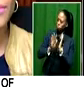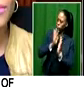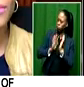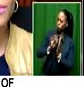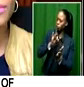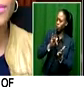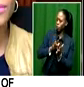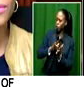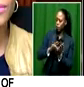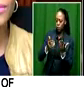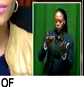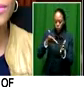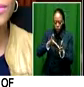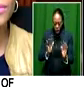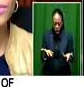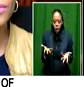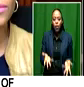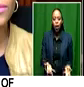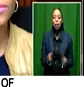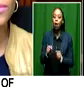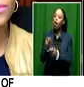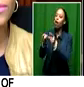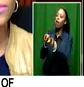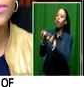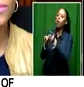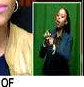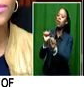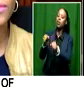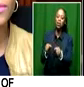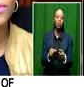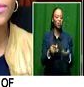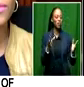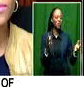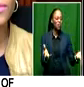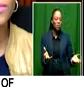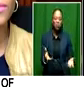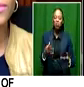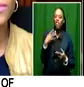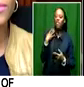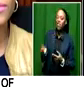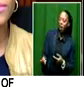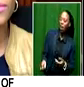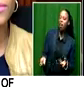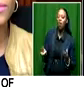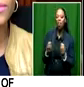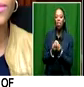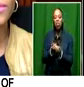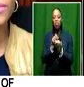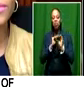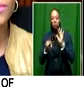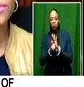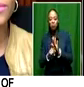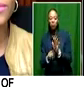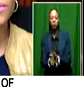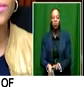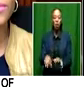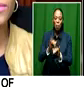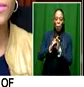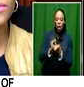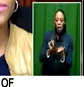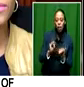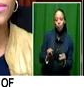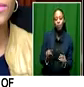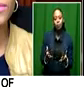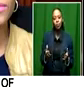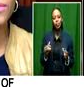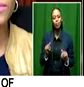we're at, because yes, we want to blame and we want to talk to the fact that, you know, things are not looking good. They're really not looking good. In fact, I